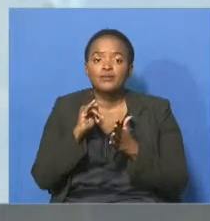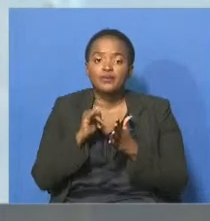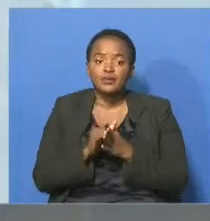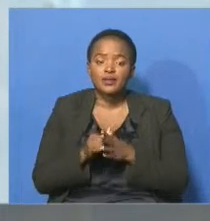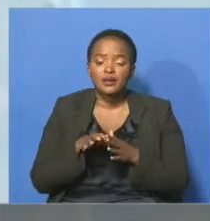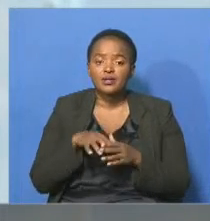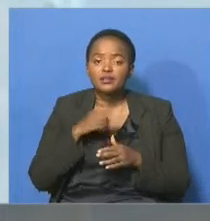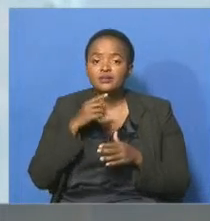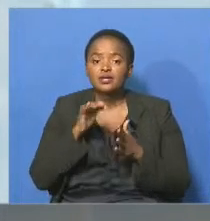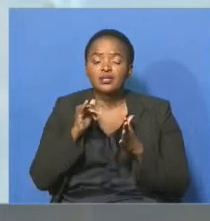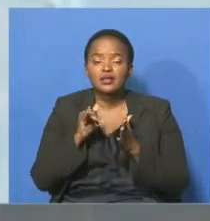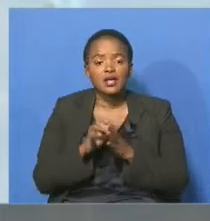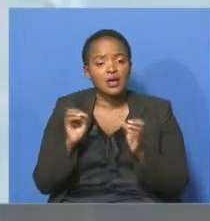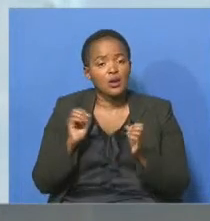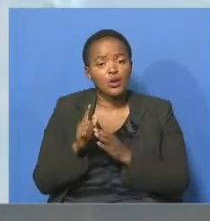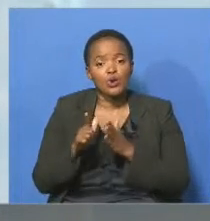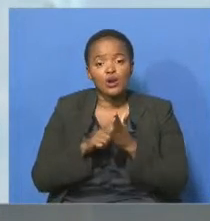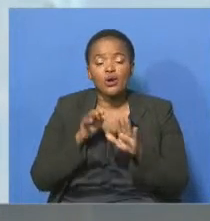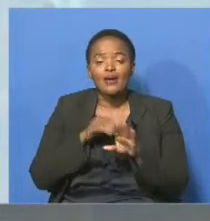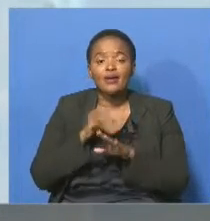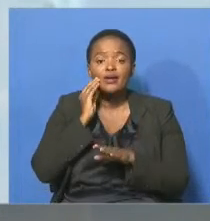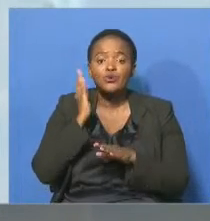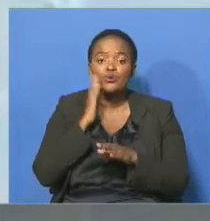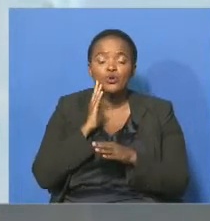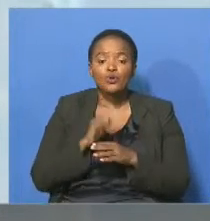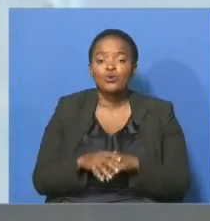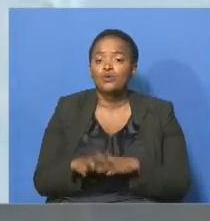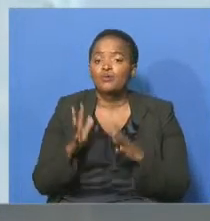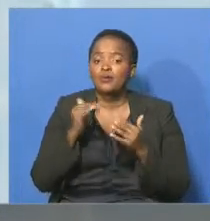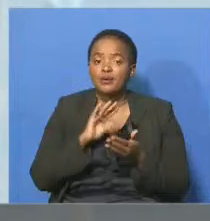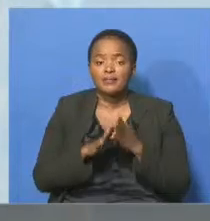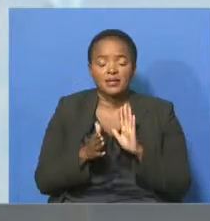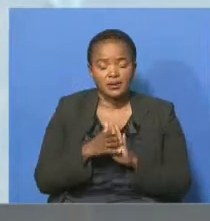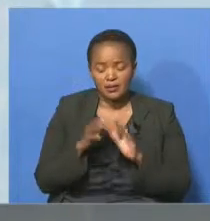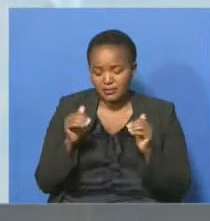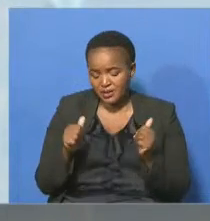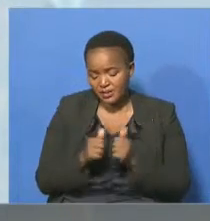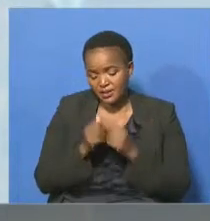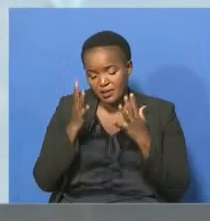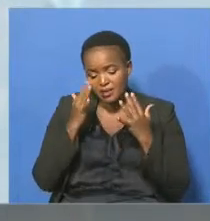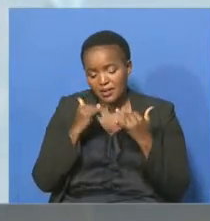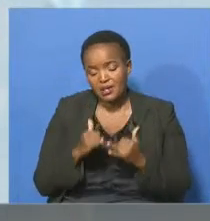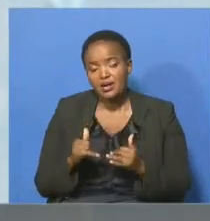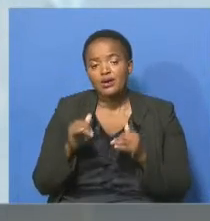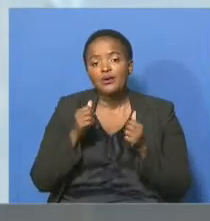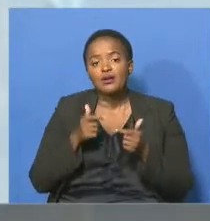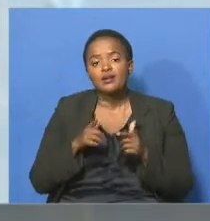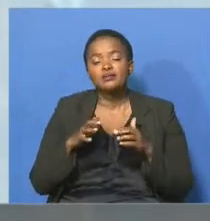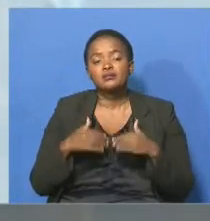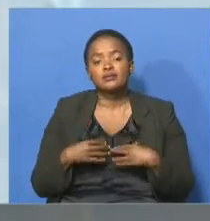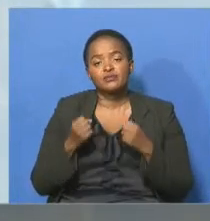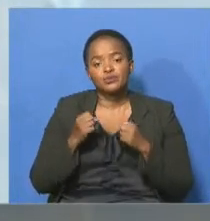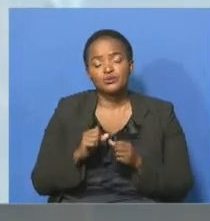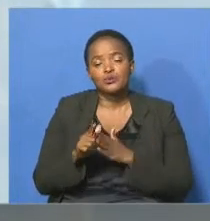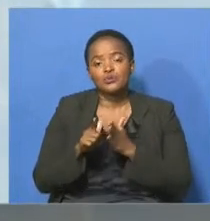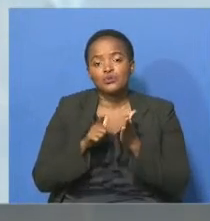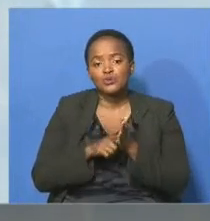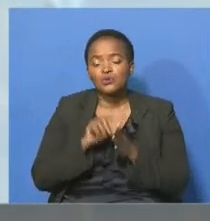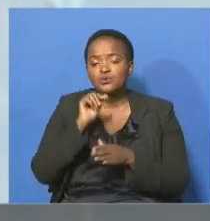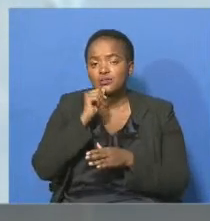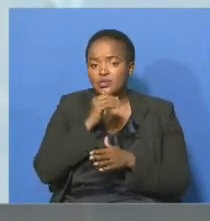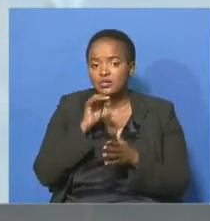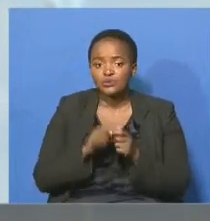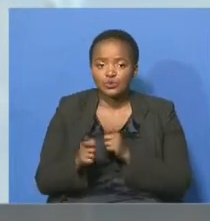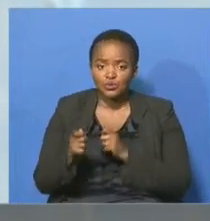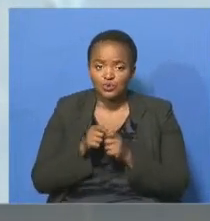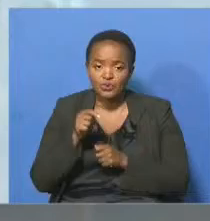ga go sena molao lehoko la re ya beile kwa ga mapereko mme jalo a molao o gagamale dilo tse di tseelwe